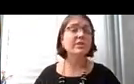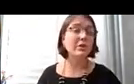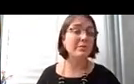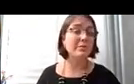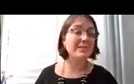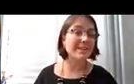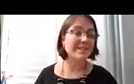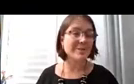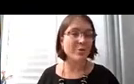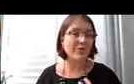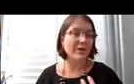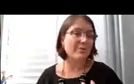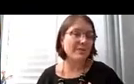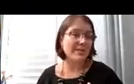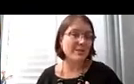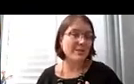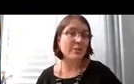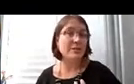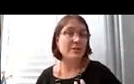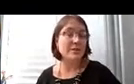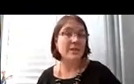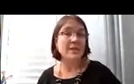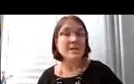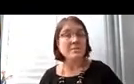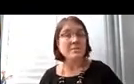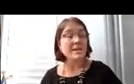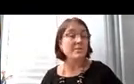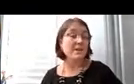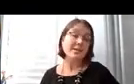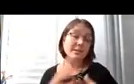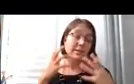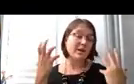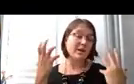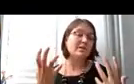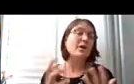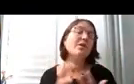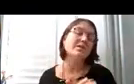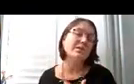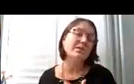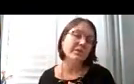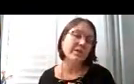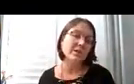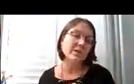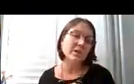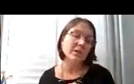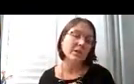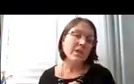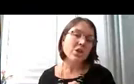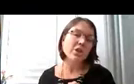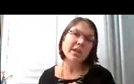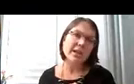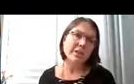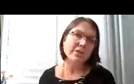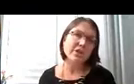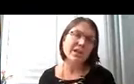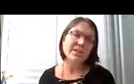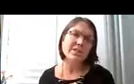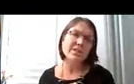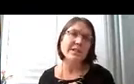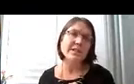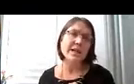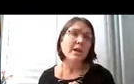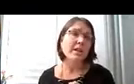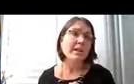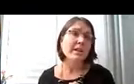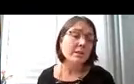they wanted to own a business or what that business was going to be. Maybe something might have sparked something within them looking at those